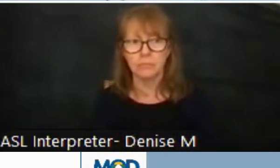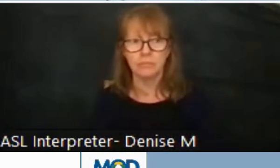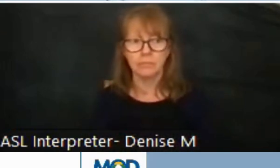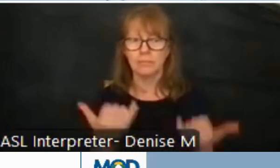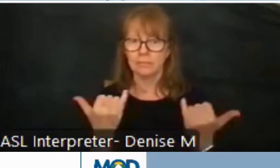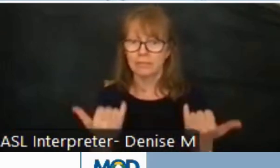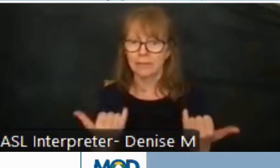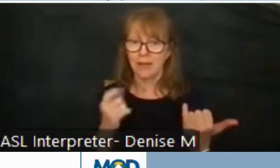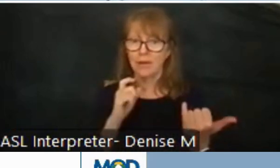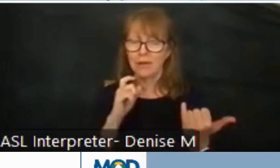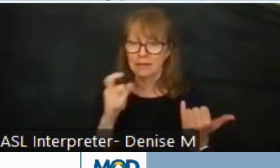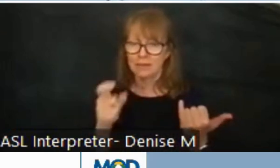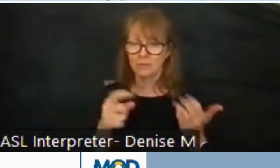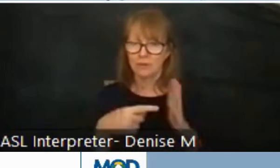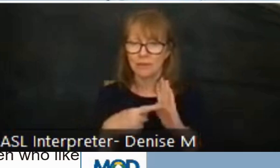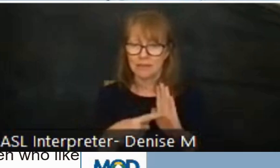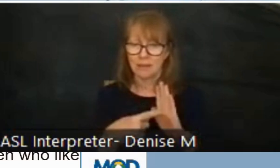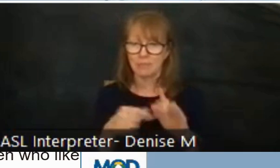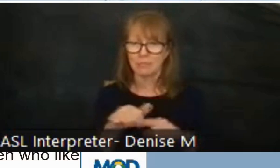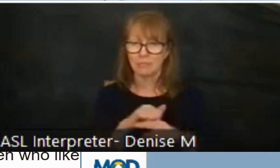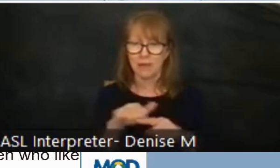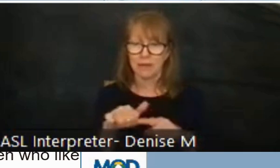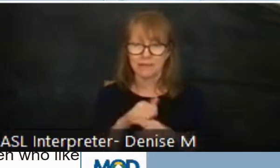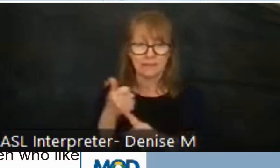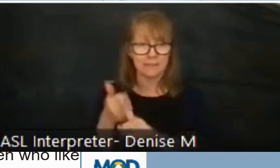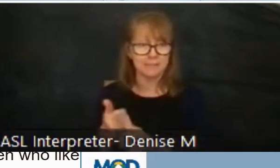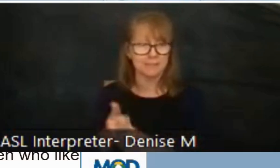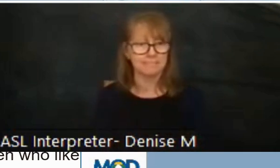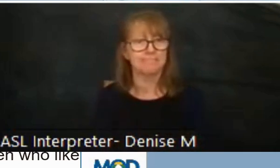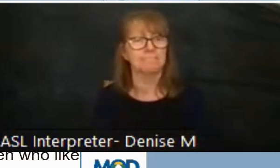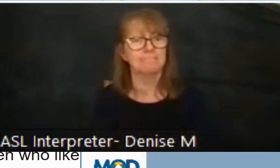that evaluation.